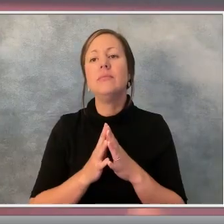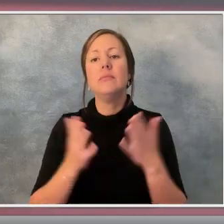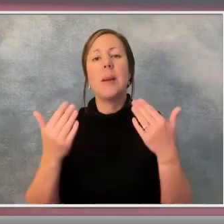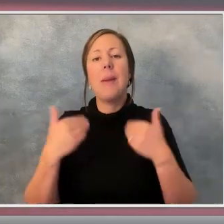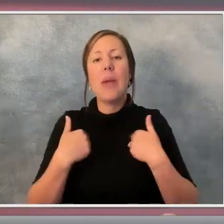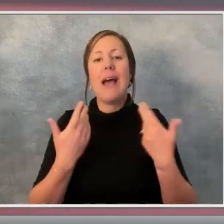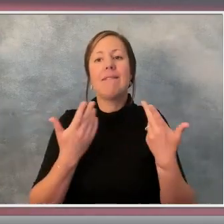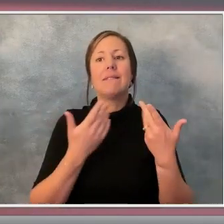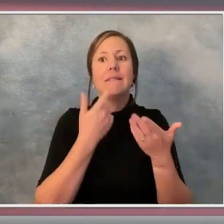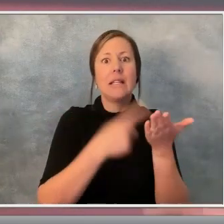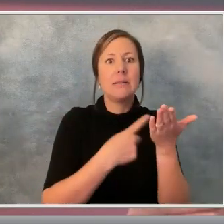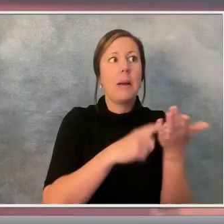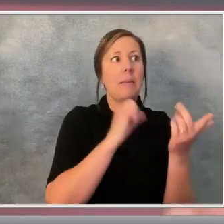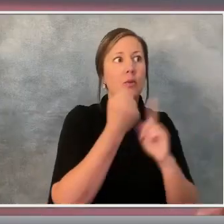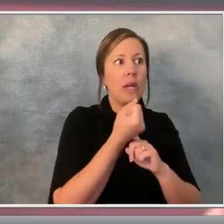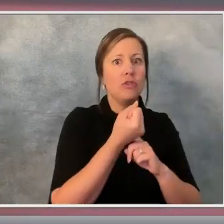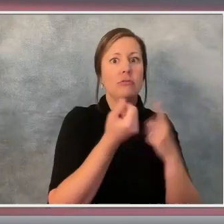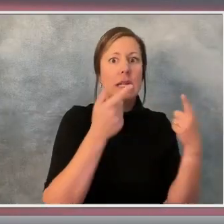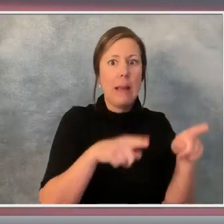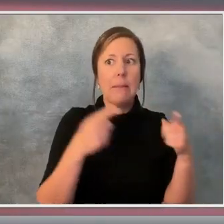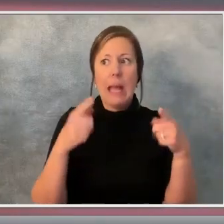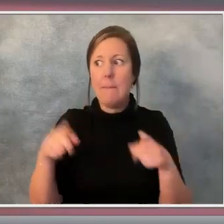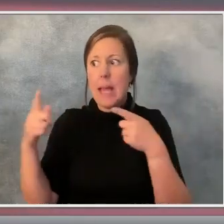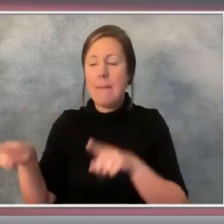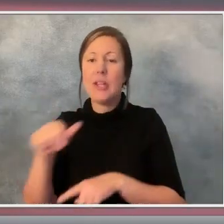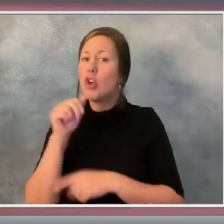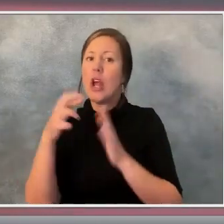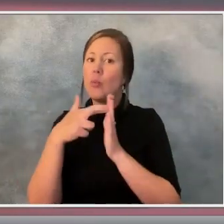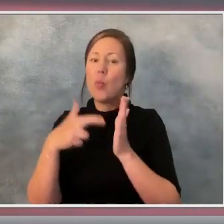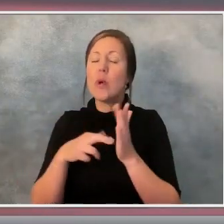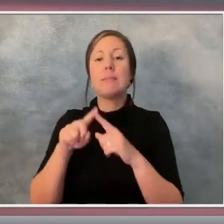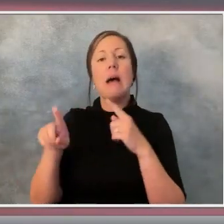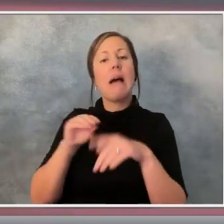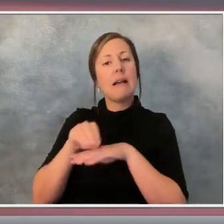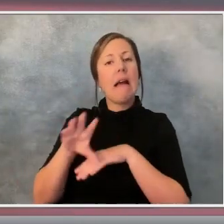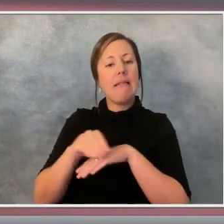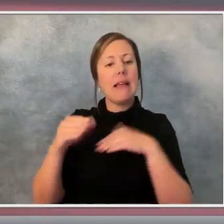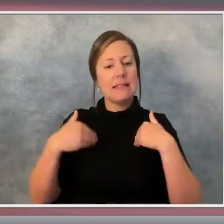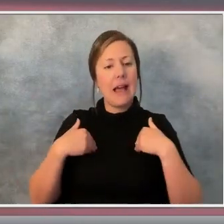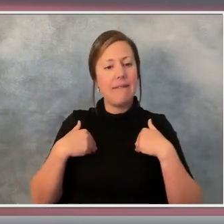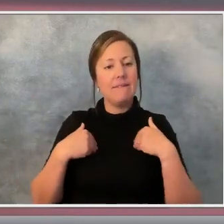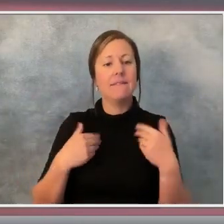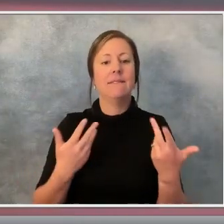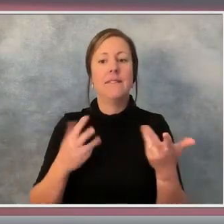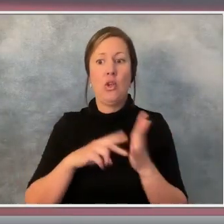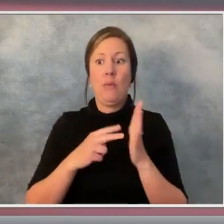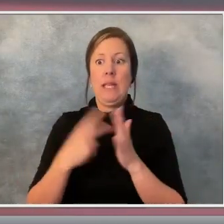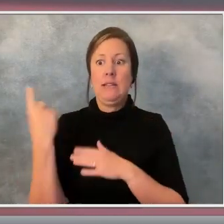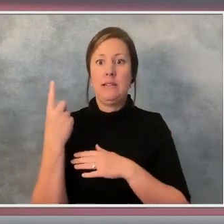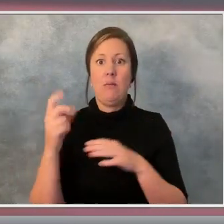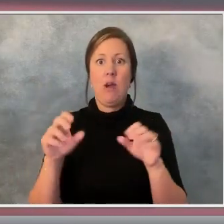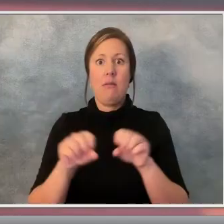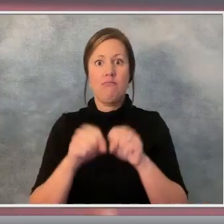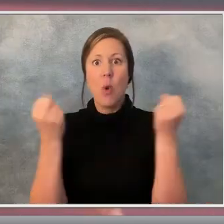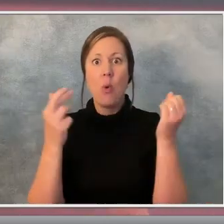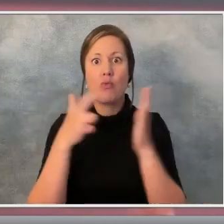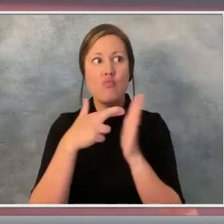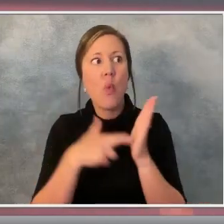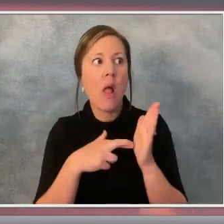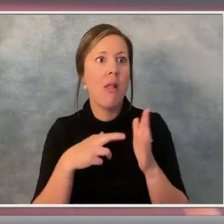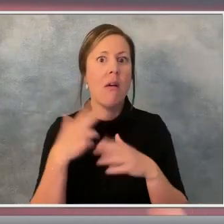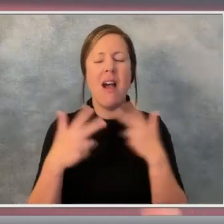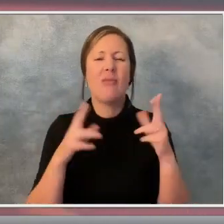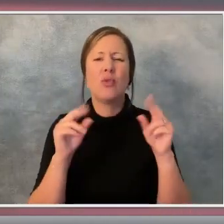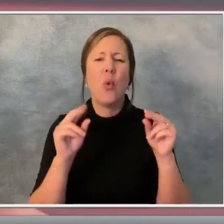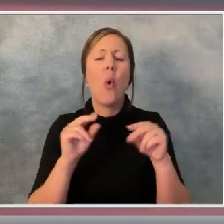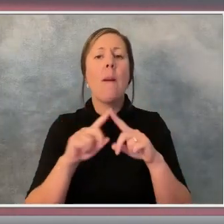not rules. It's not like someone, you know, says you've broken a rule or something like that. Right. But typically in circumstances unlike